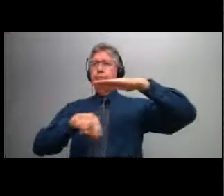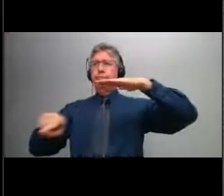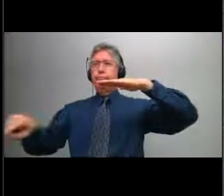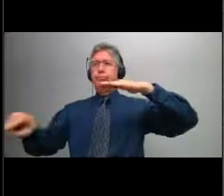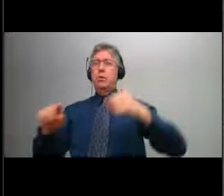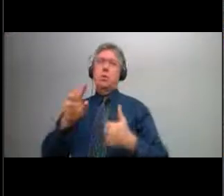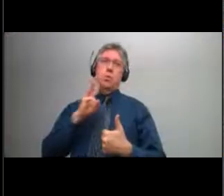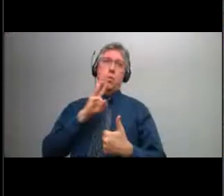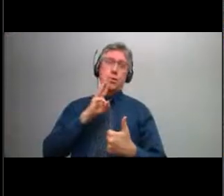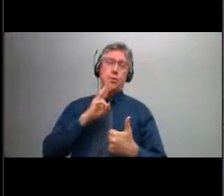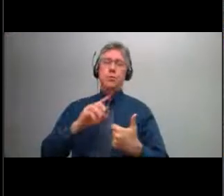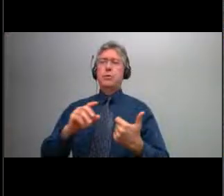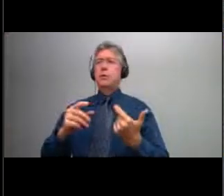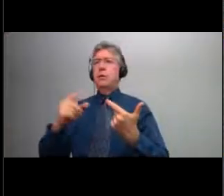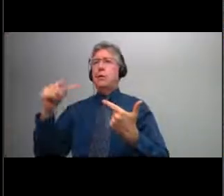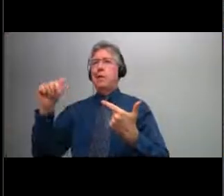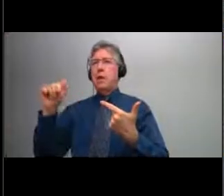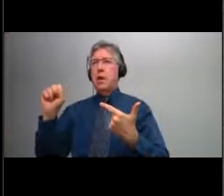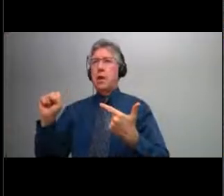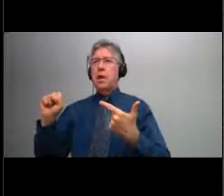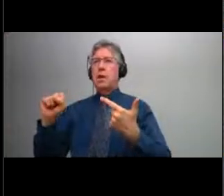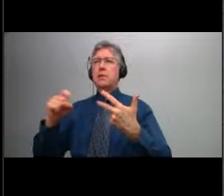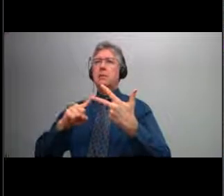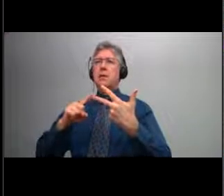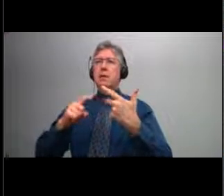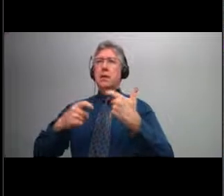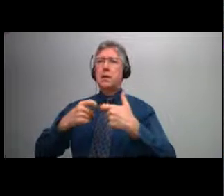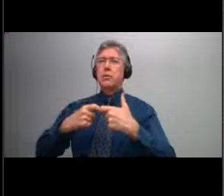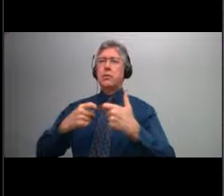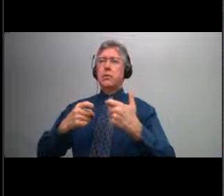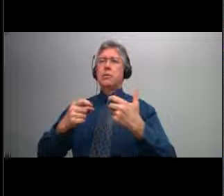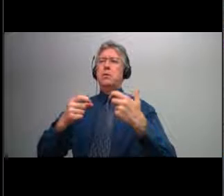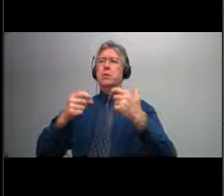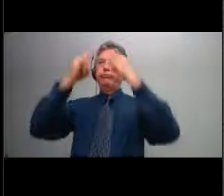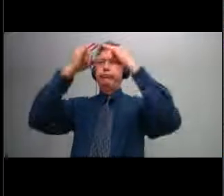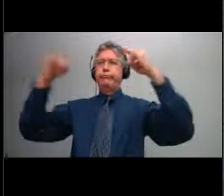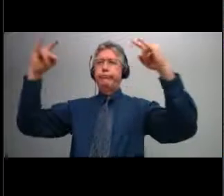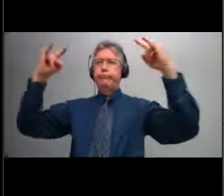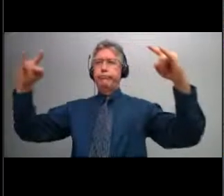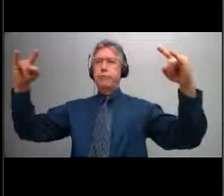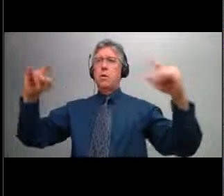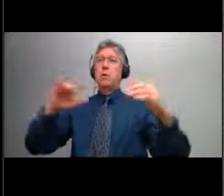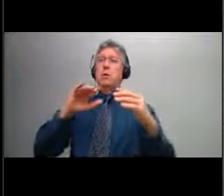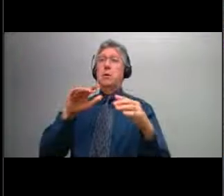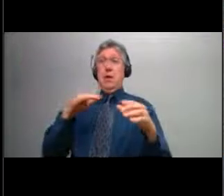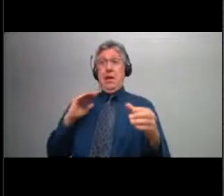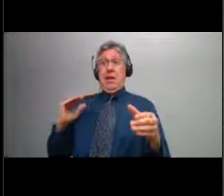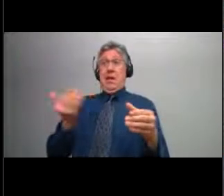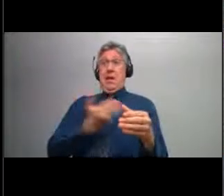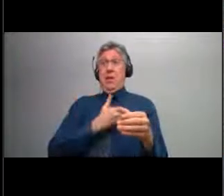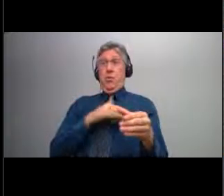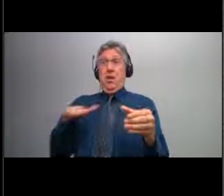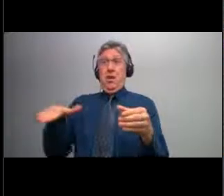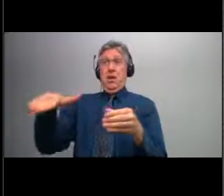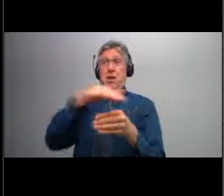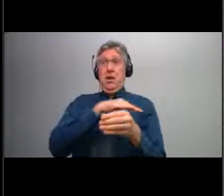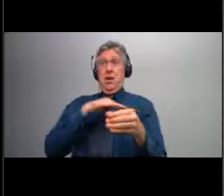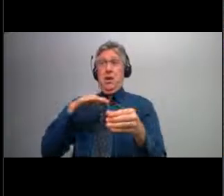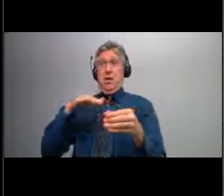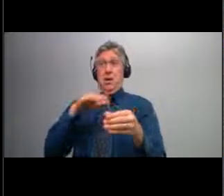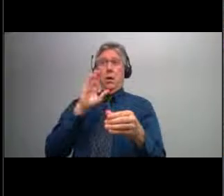power lines. All these things are picked up within the corridor limits, and I am not